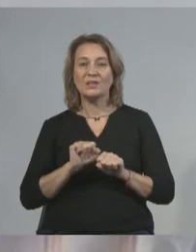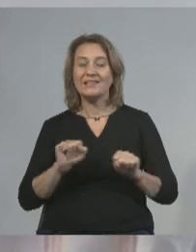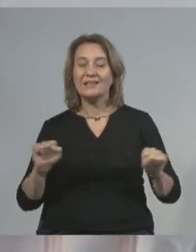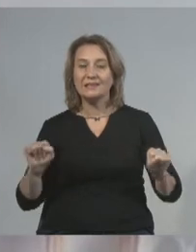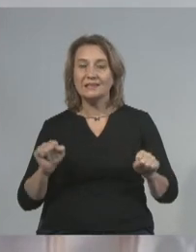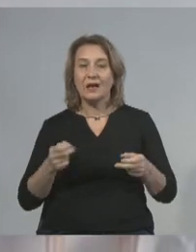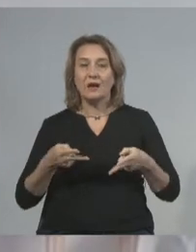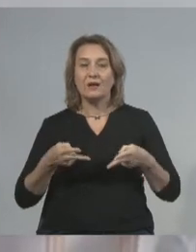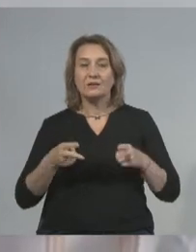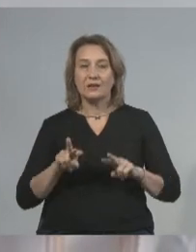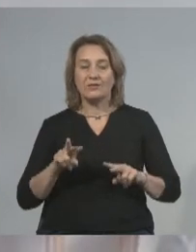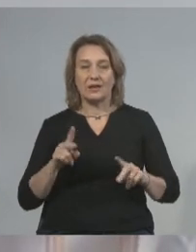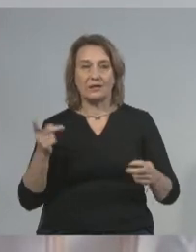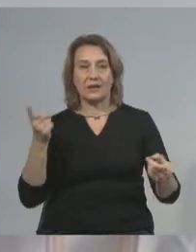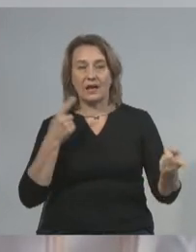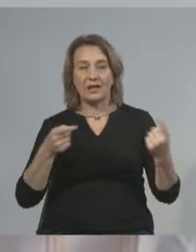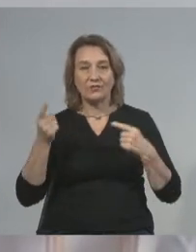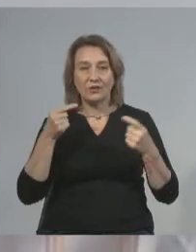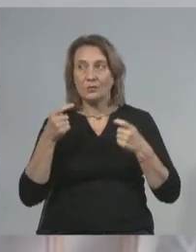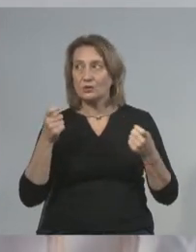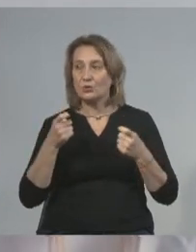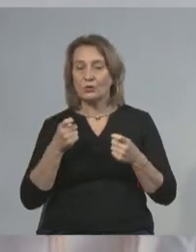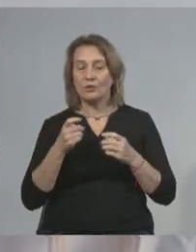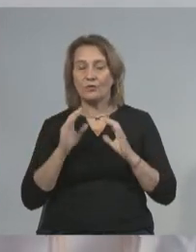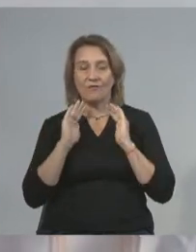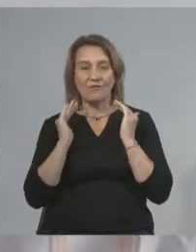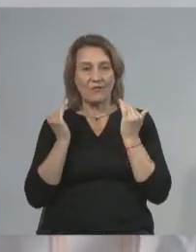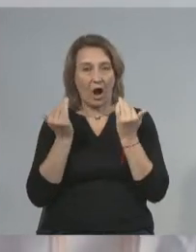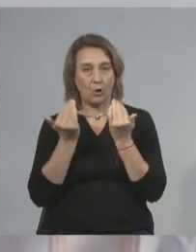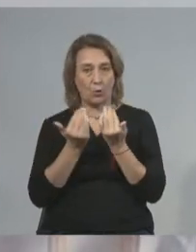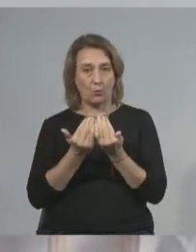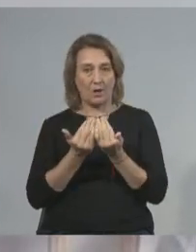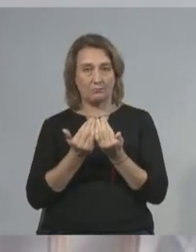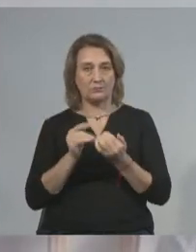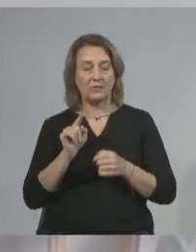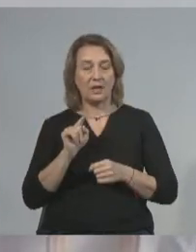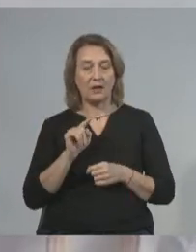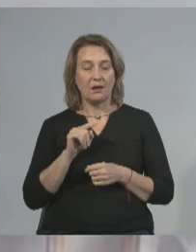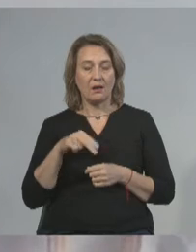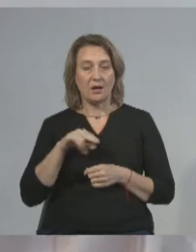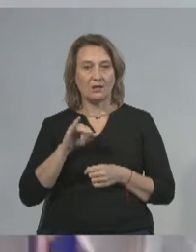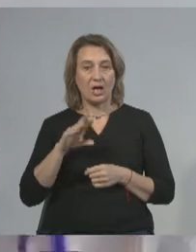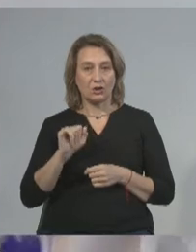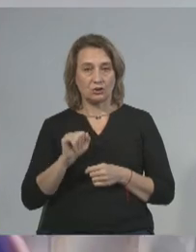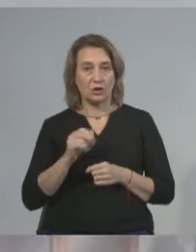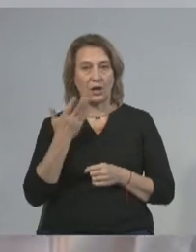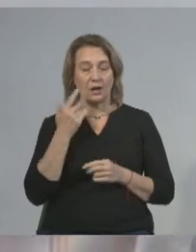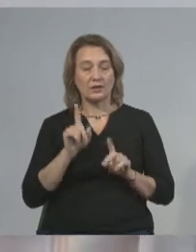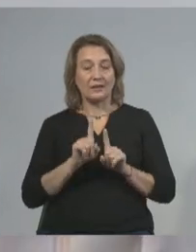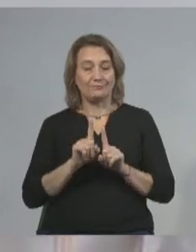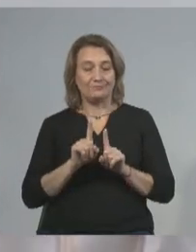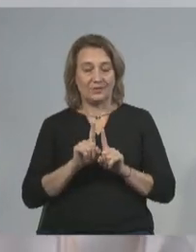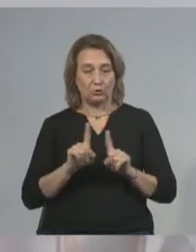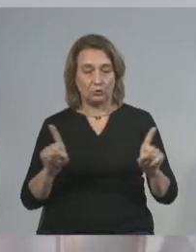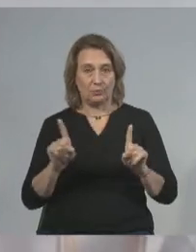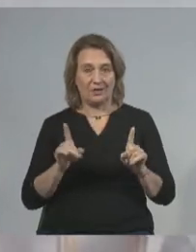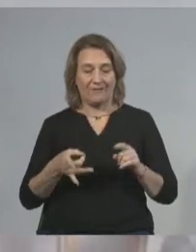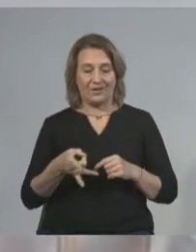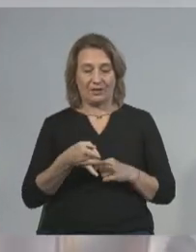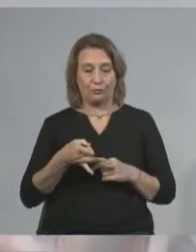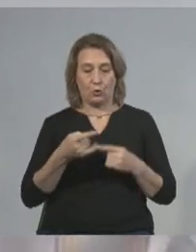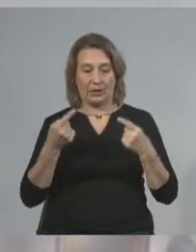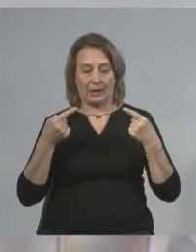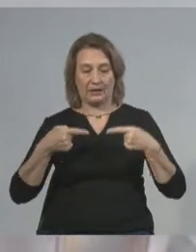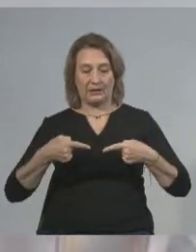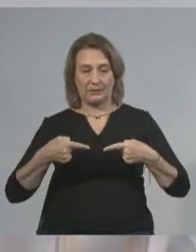that's why you should never leave the information vacuum even if especially during the